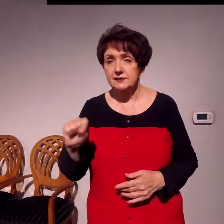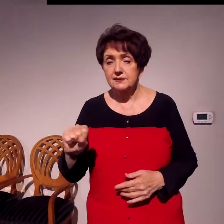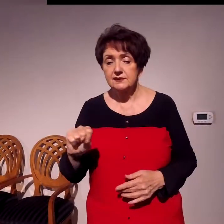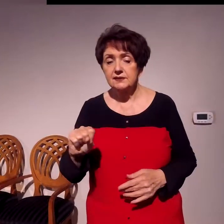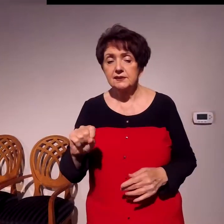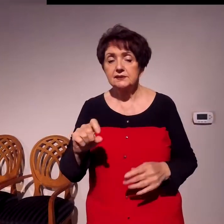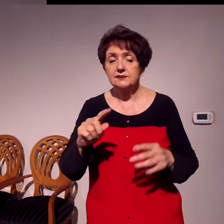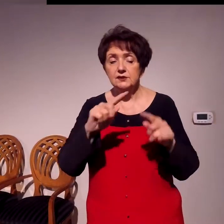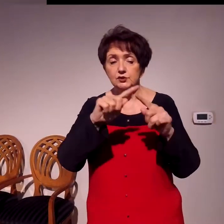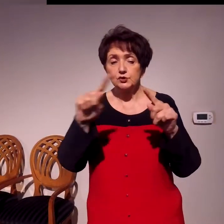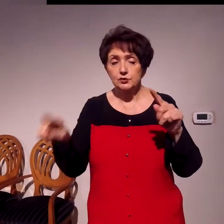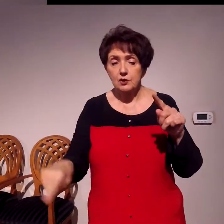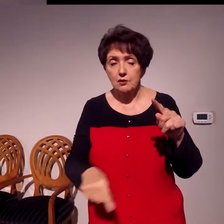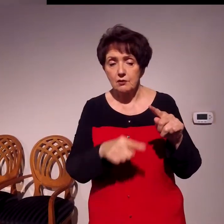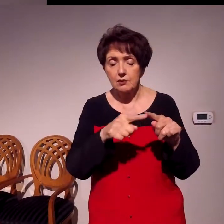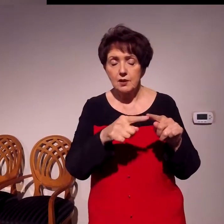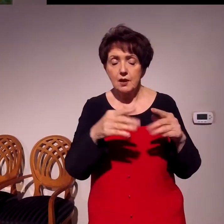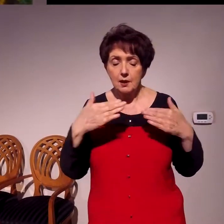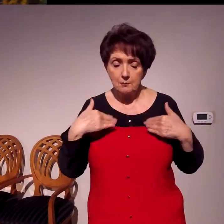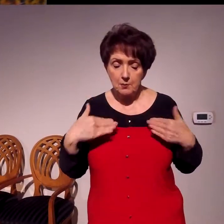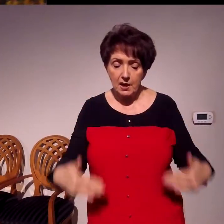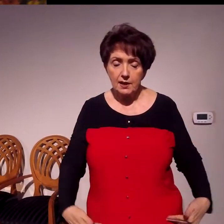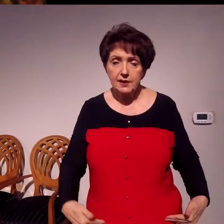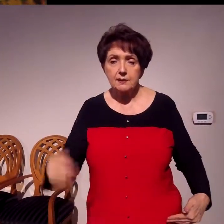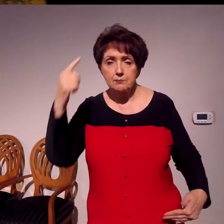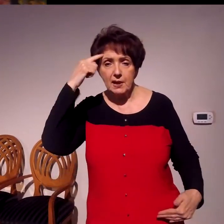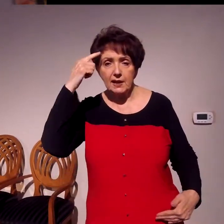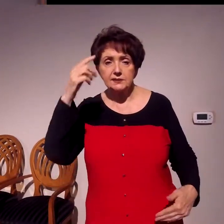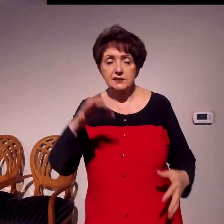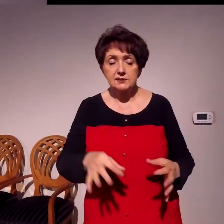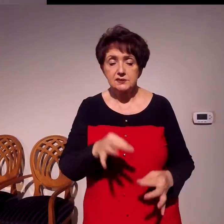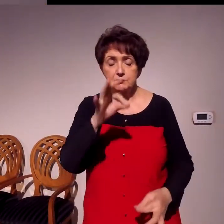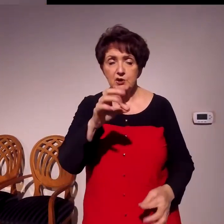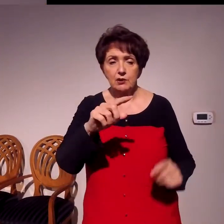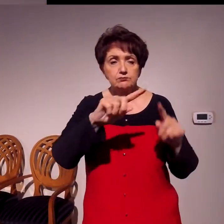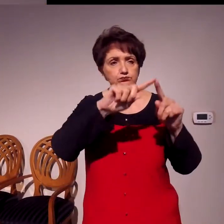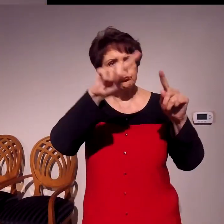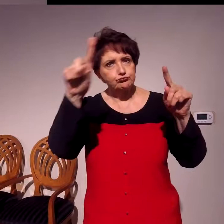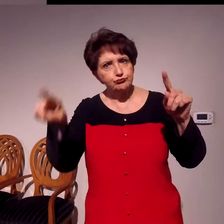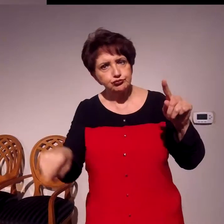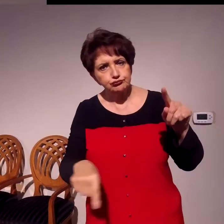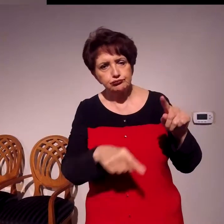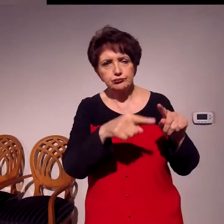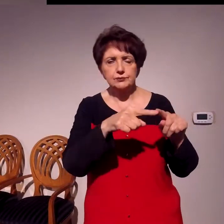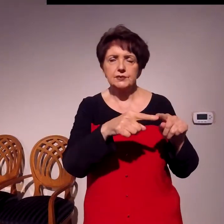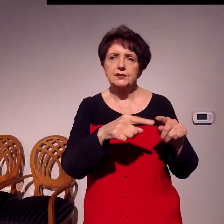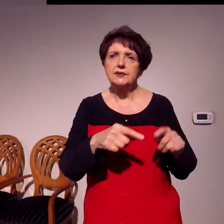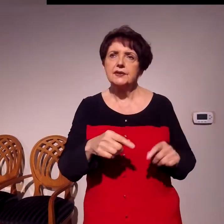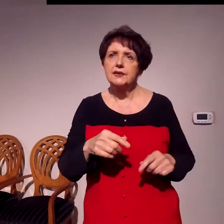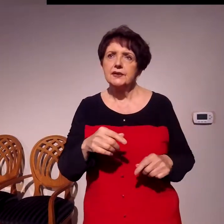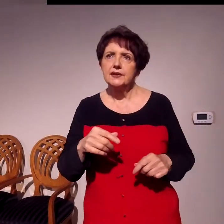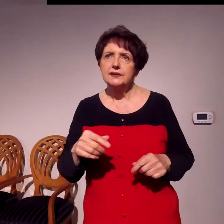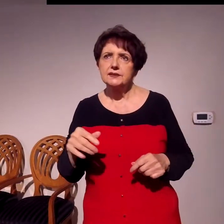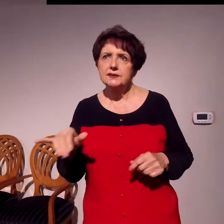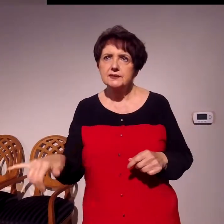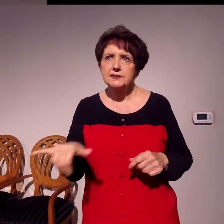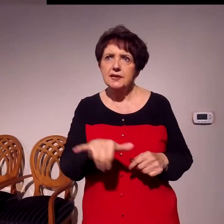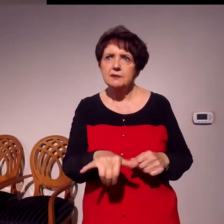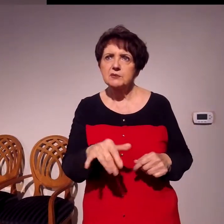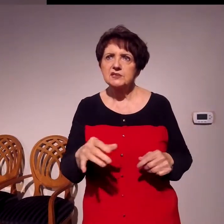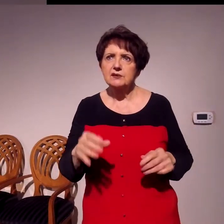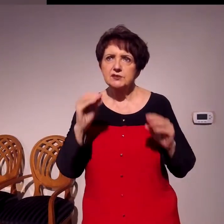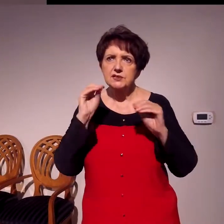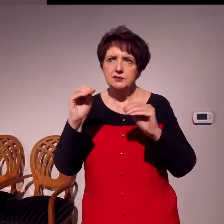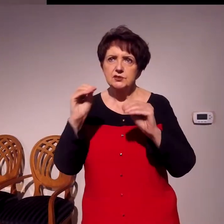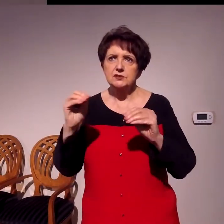Body, mind, and spirit circle. And it's not unlike our teaching symbol, spirit, soul, and body. And one of the